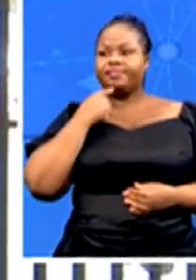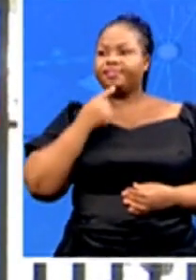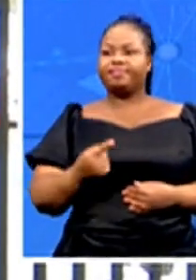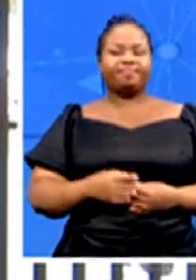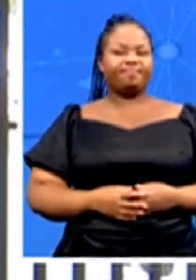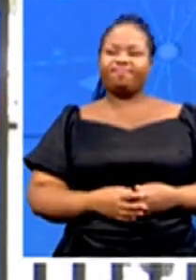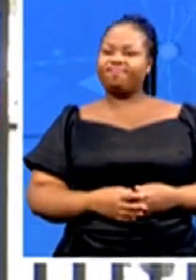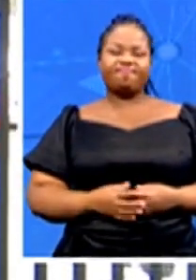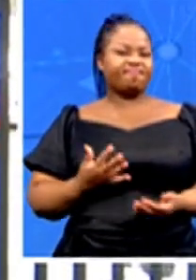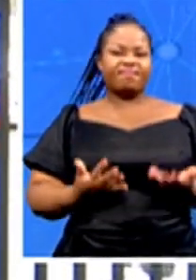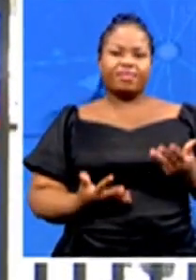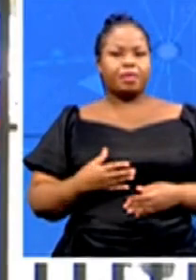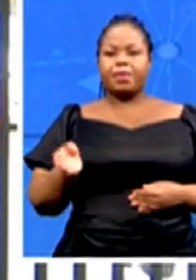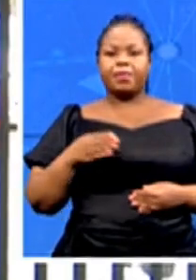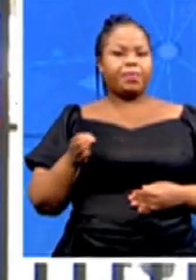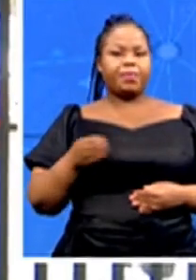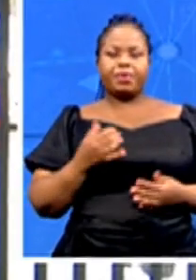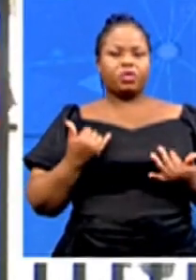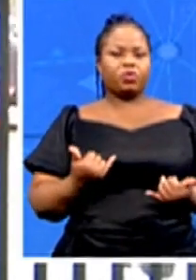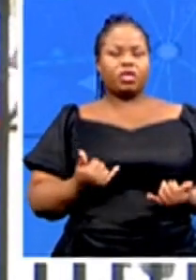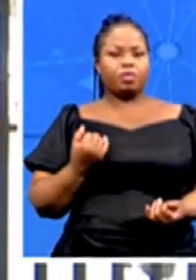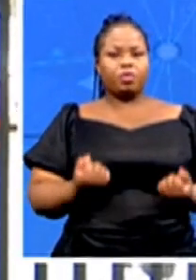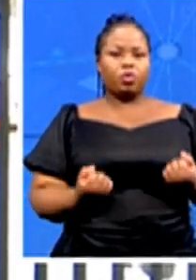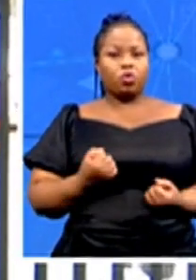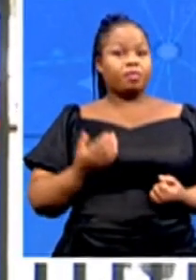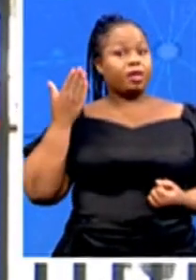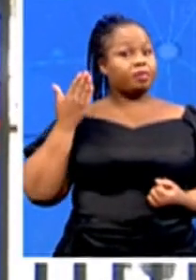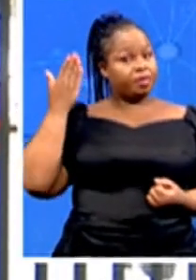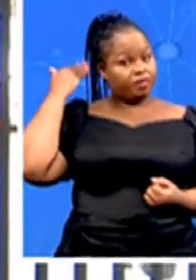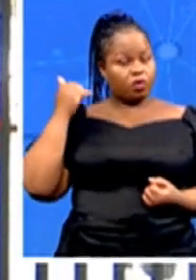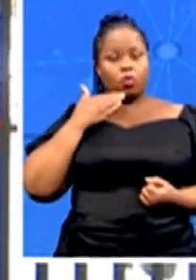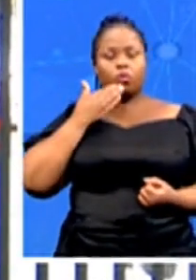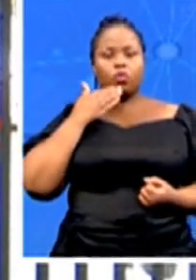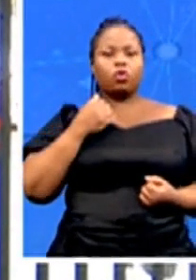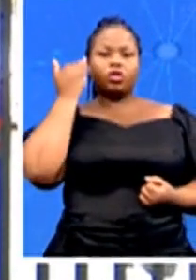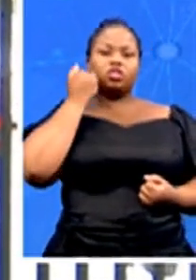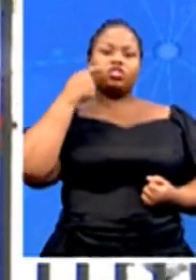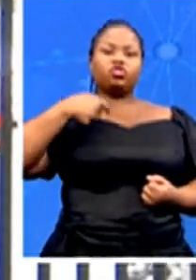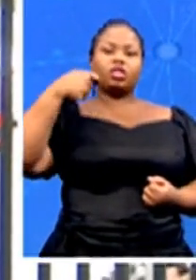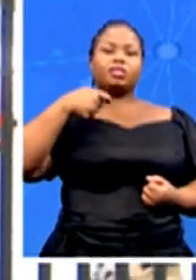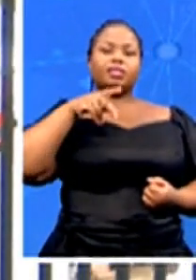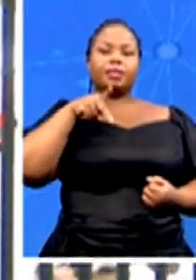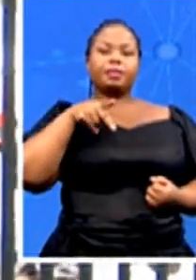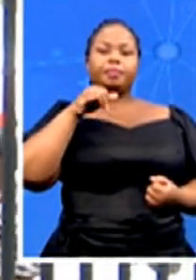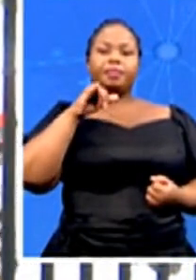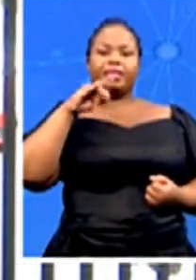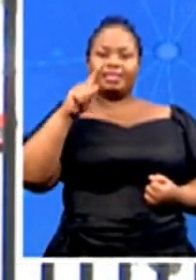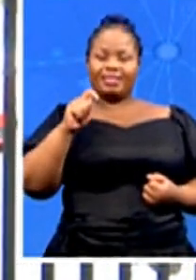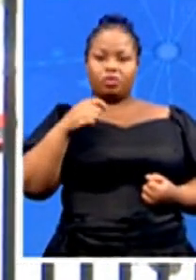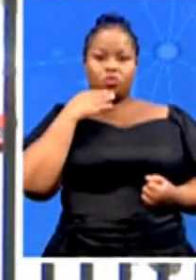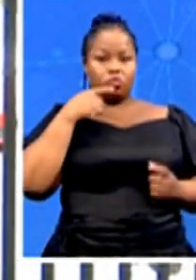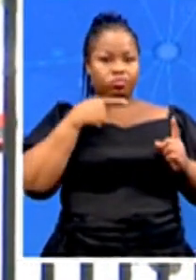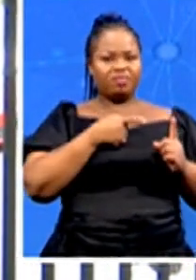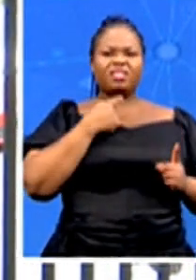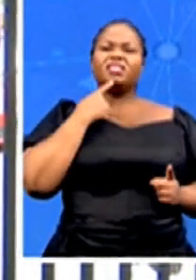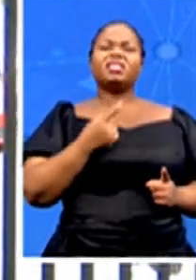today. And in the previous appearance, Judge Pietermaritzburg, who was the judge presiding over this trial, had said that if the defense team